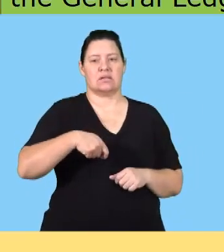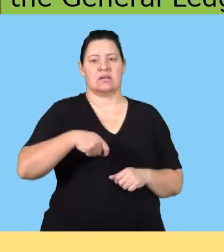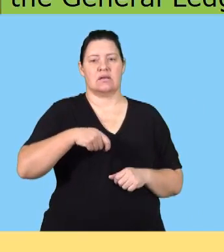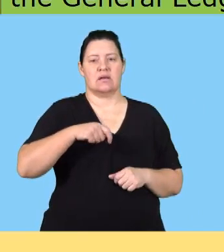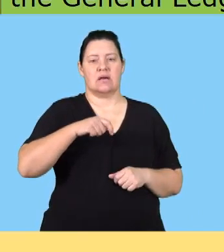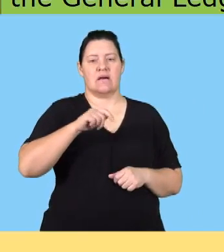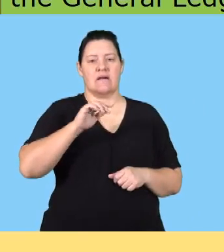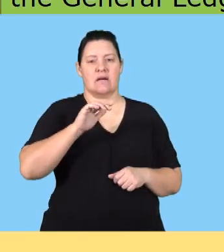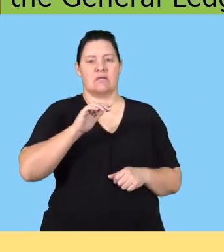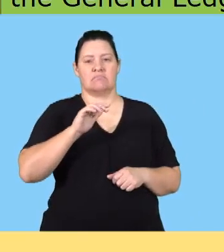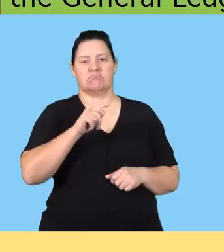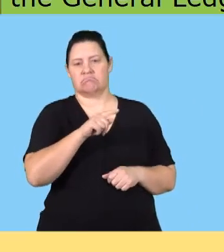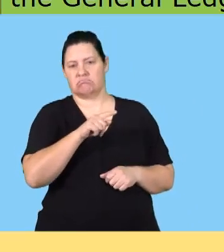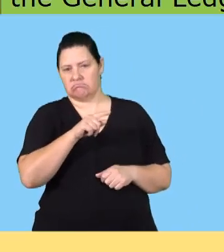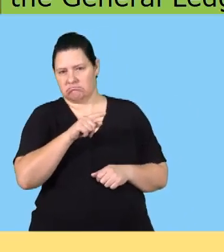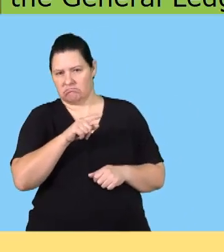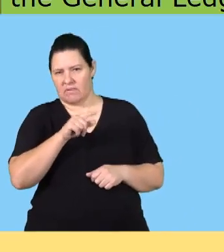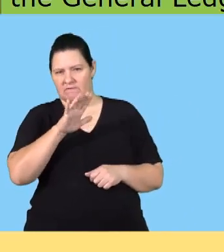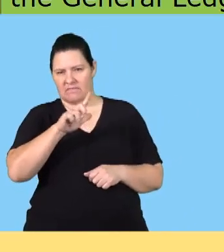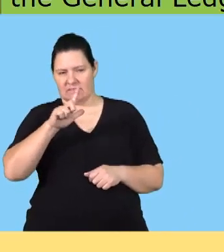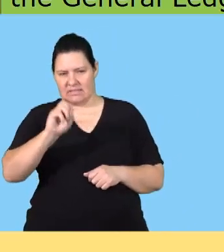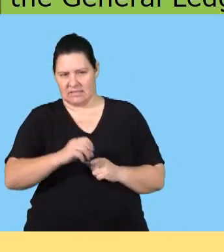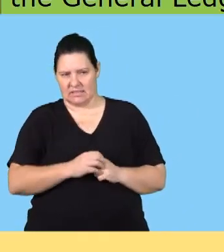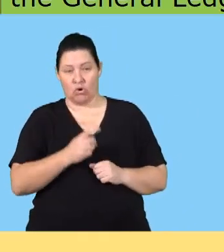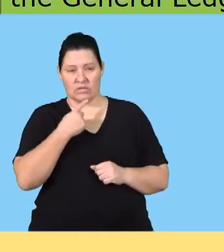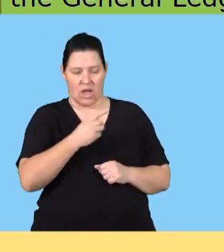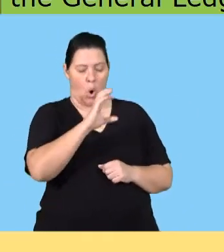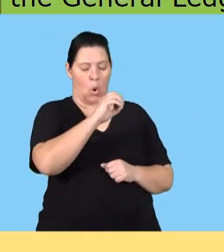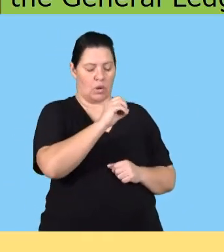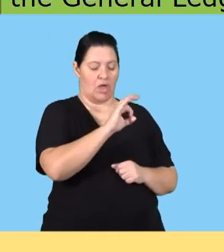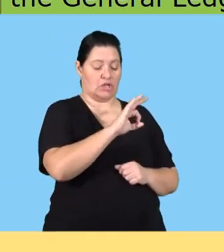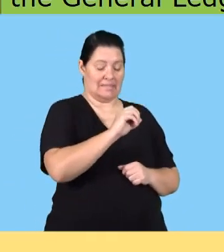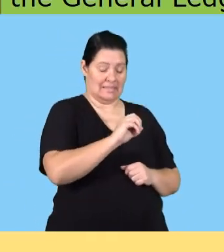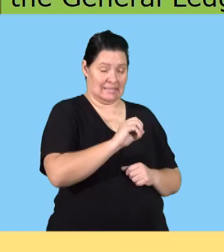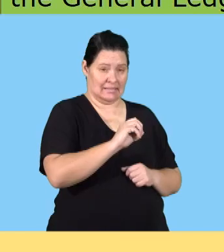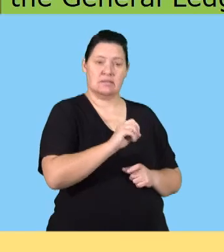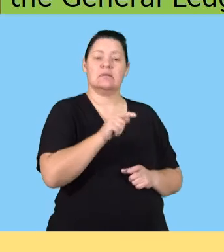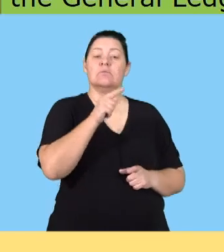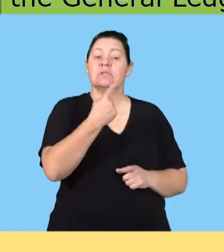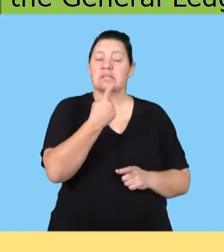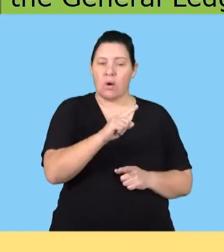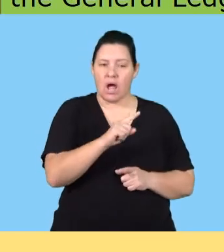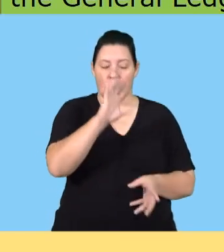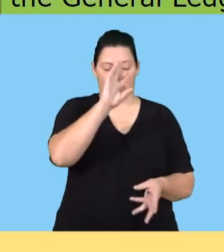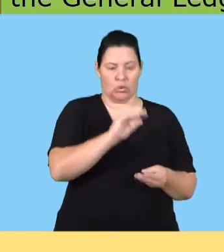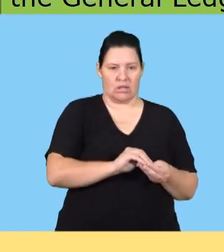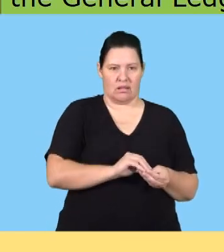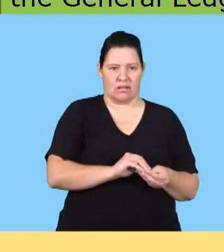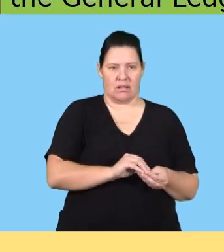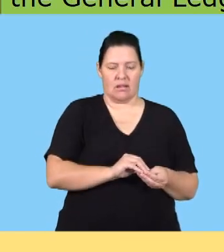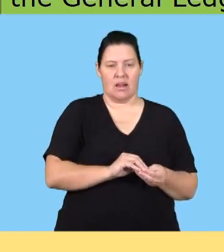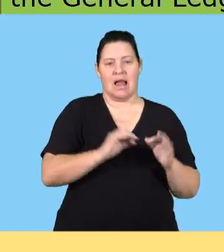16,570. So I'm coming here to say October 30. What do I say?